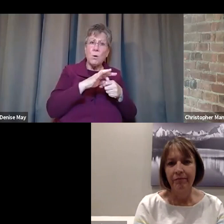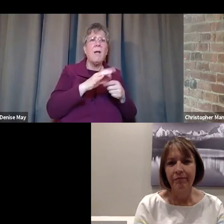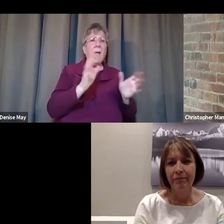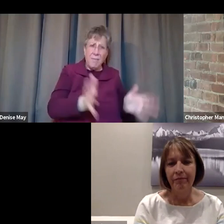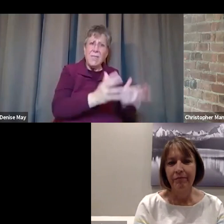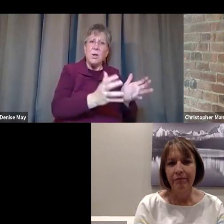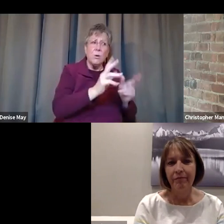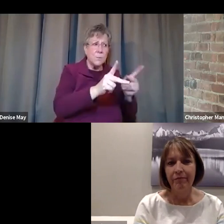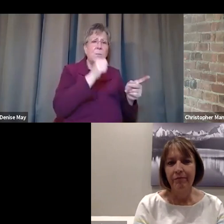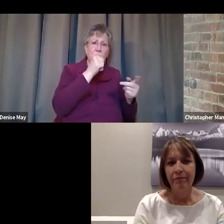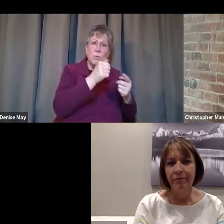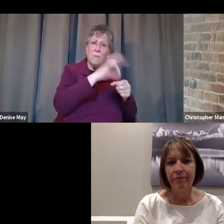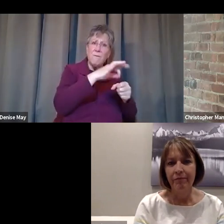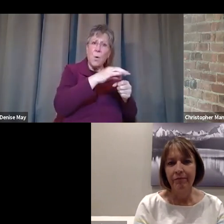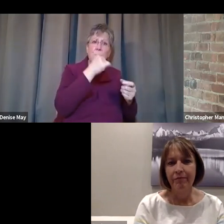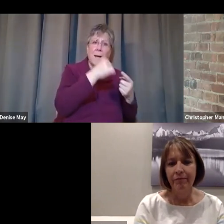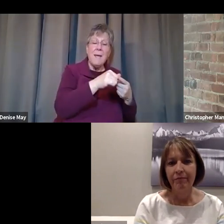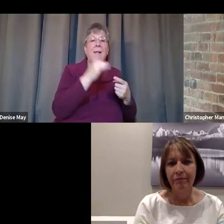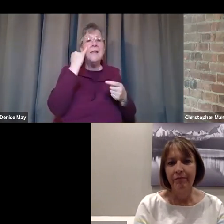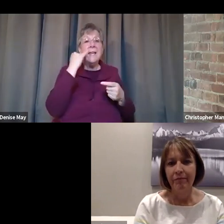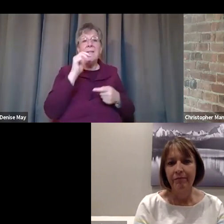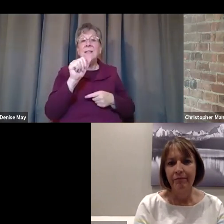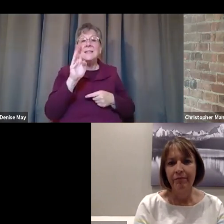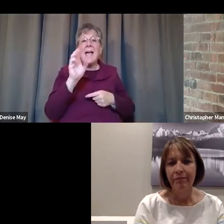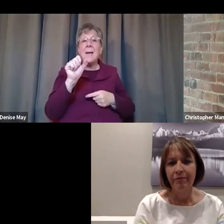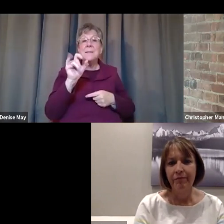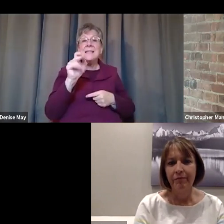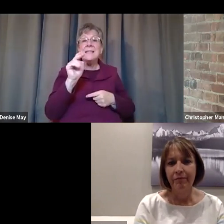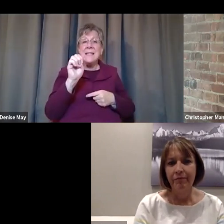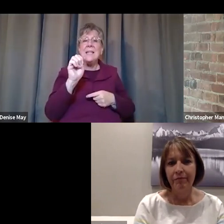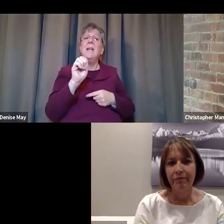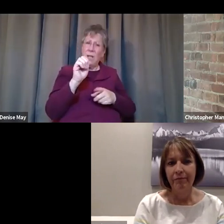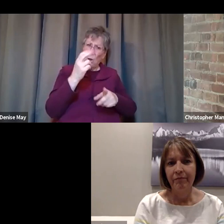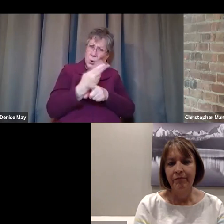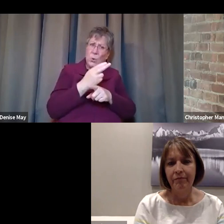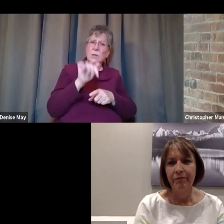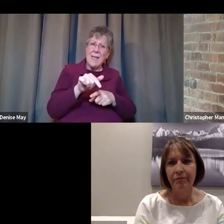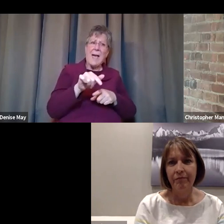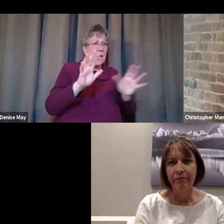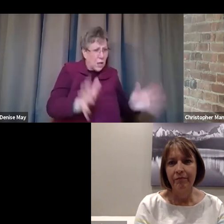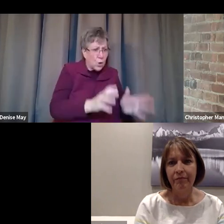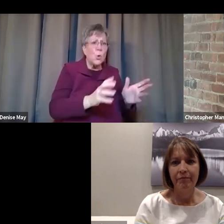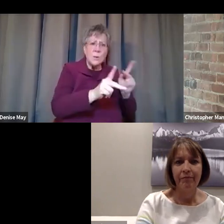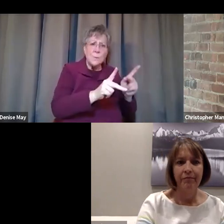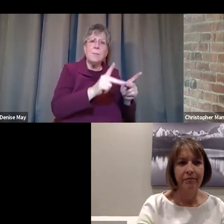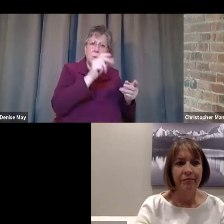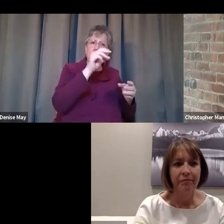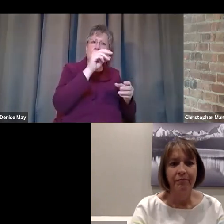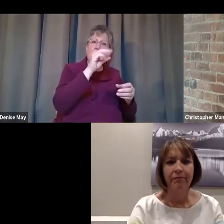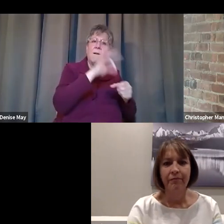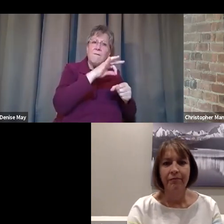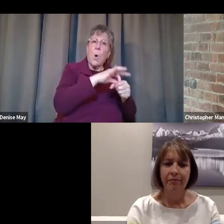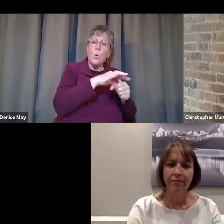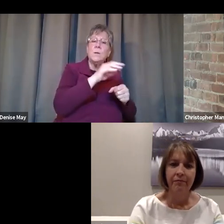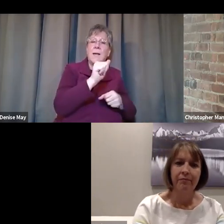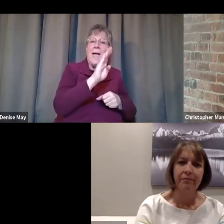absentee voting, vote absentee if it's more convenient for you, right? Use the lawful means of participating. And I think that will knock the